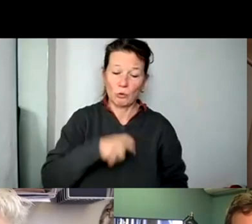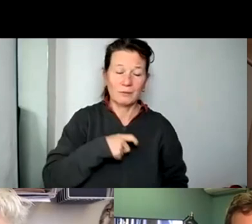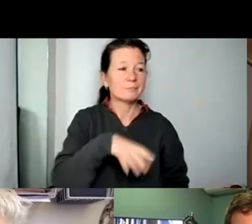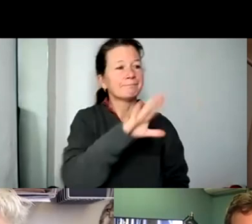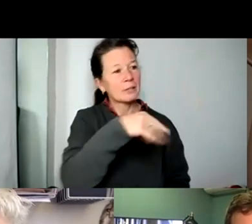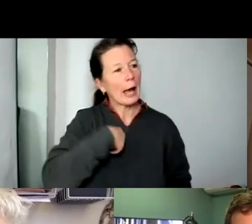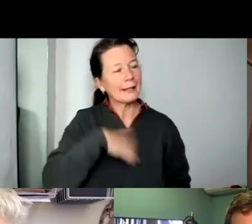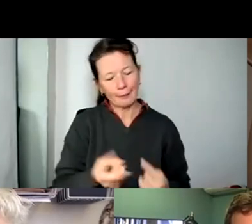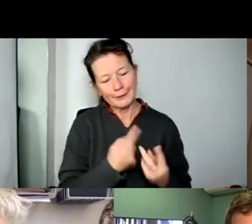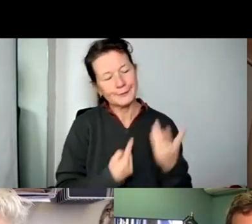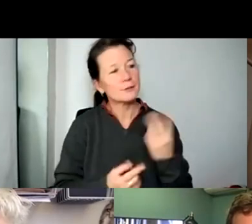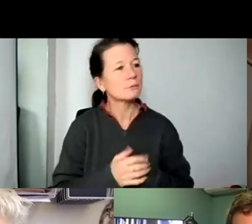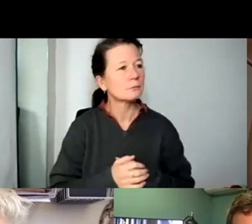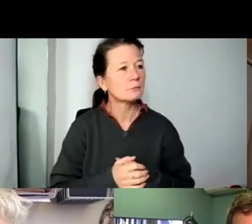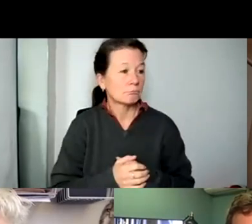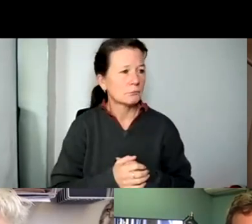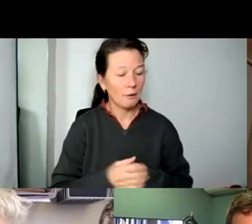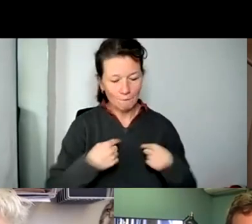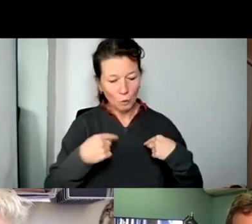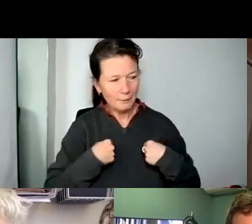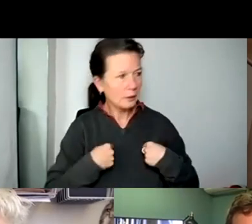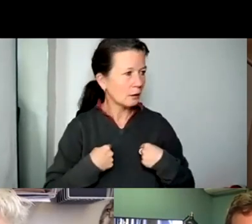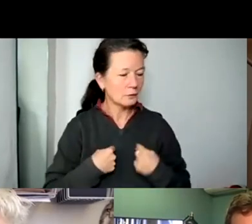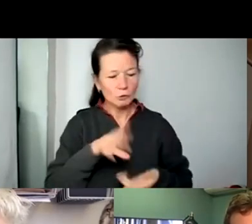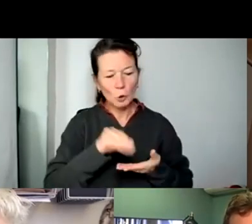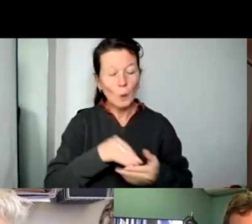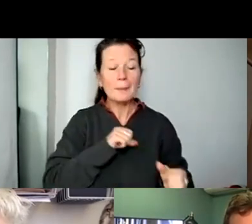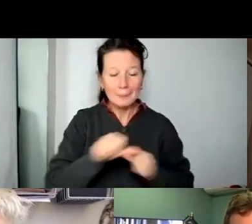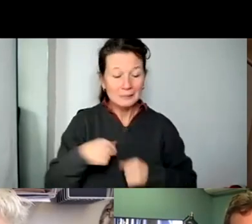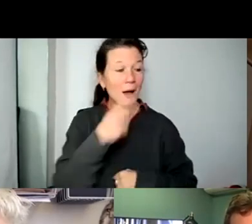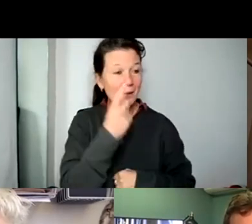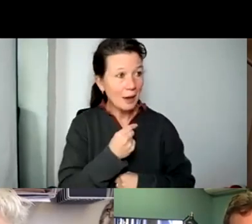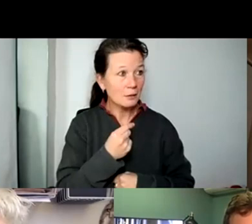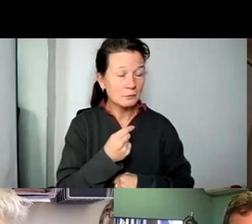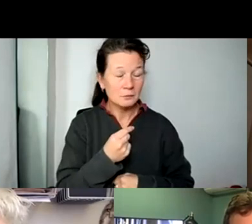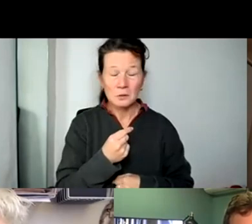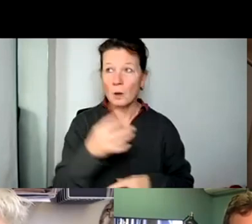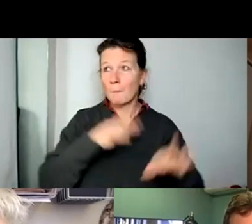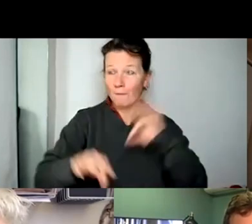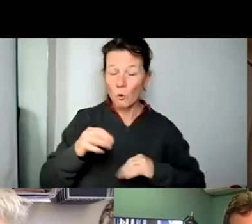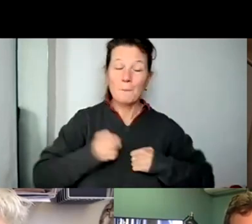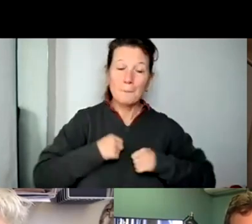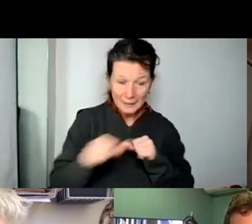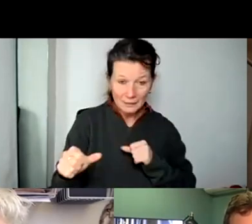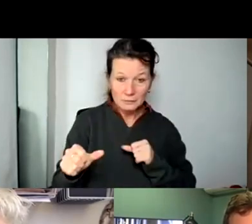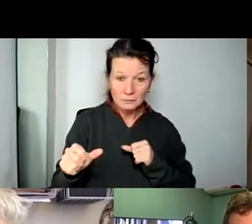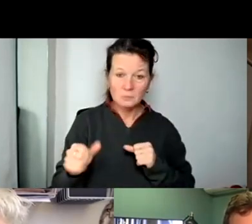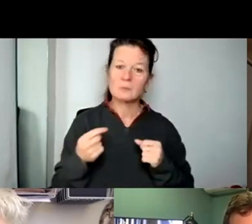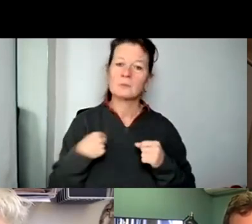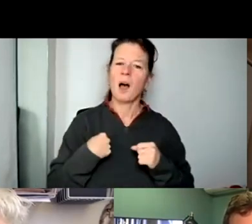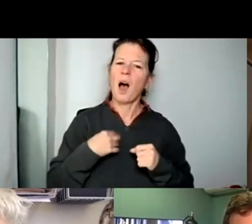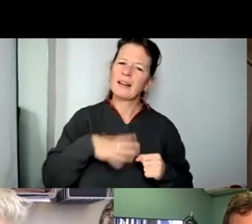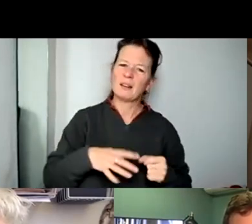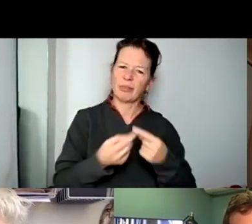to say, for me to record the best I can and to perform at my best, this is what I kind of